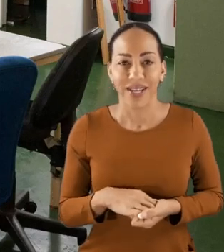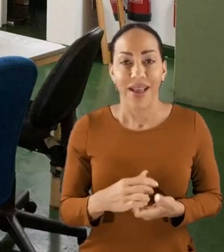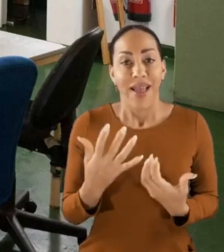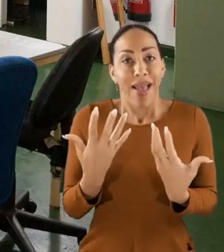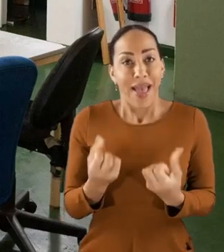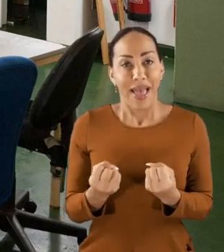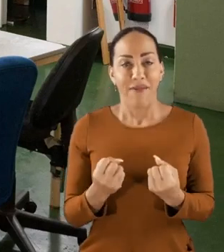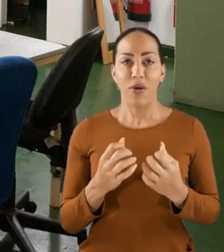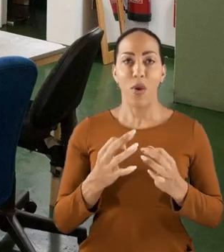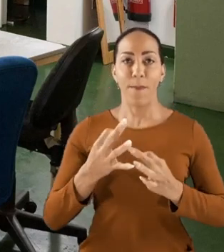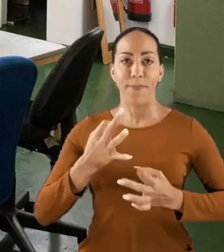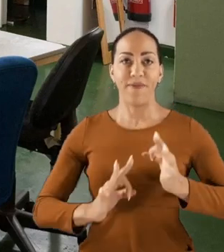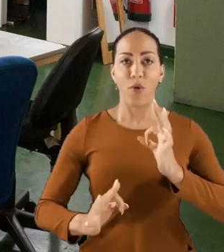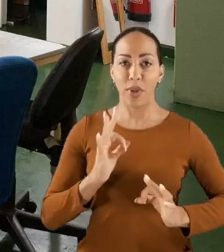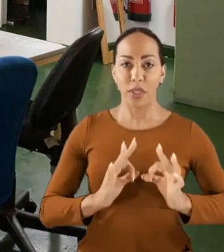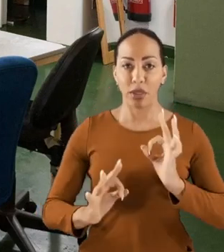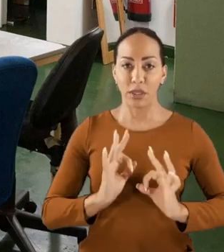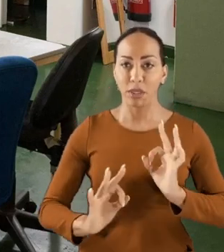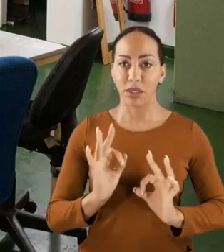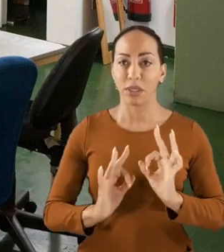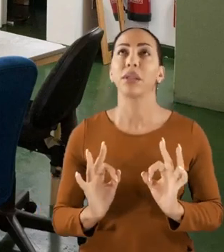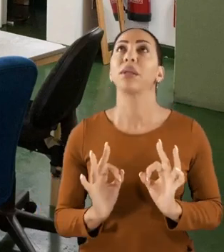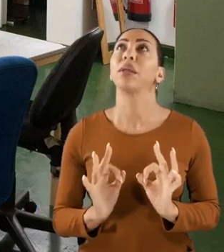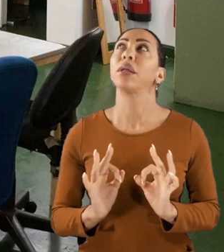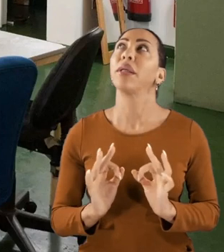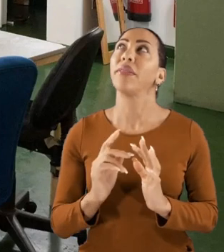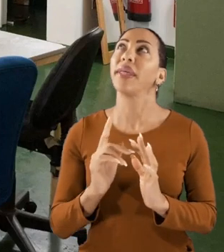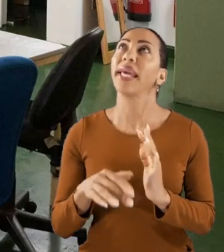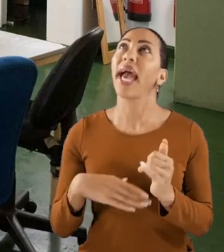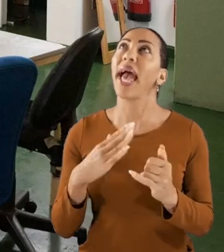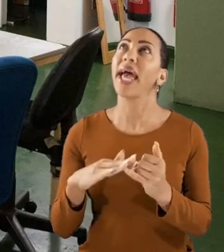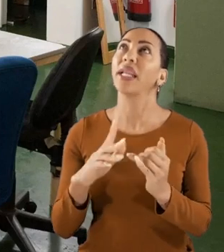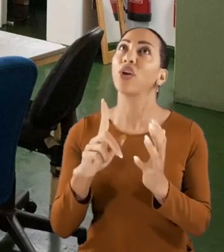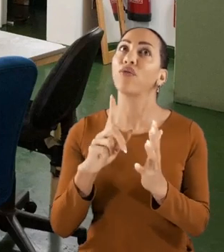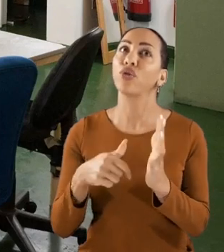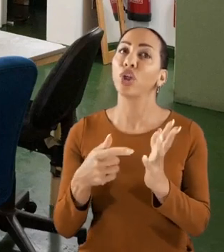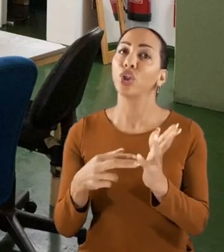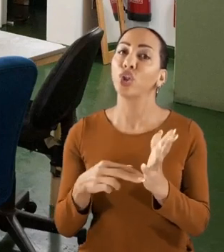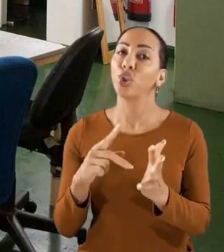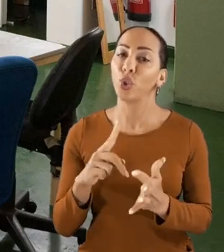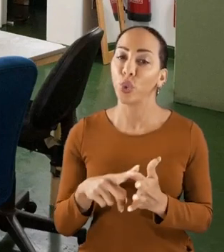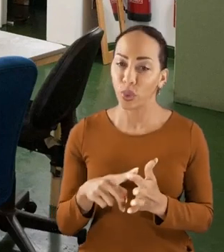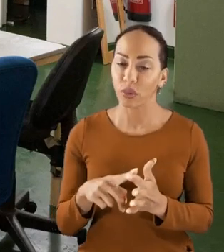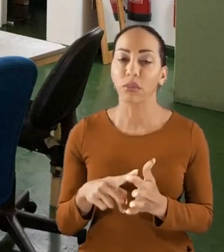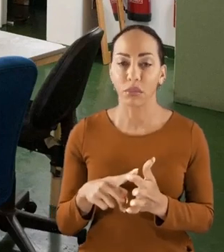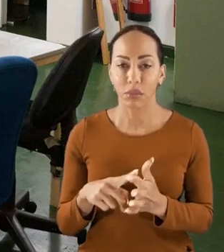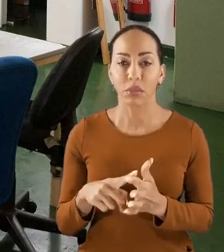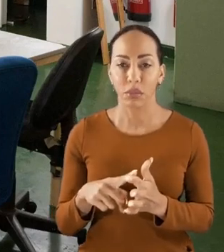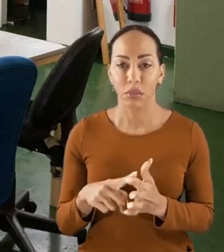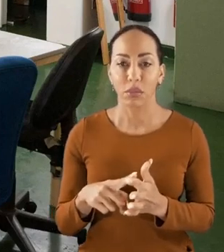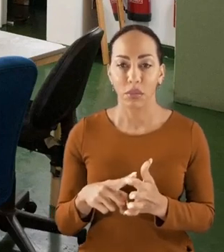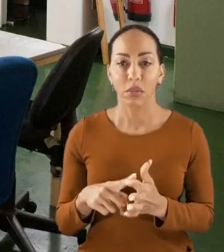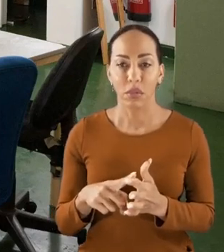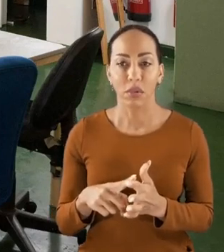we've got the performance towards the end of June, that we are putting in